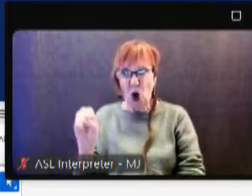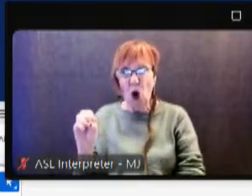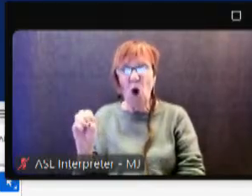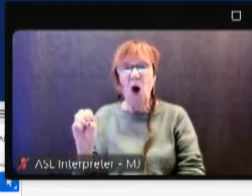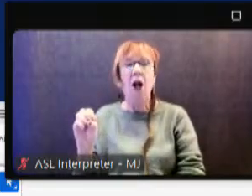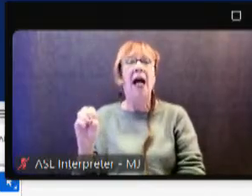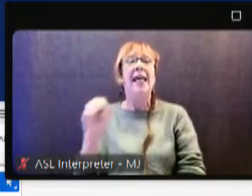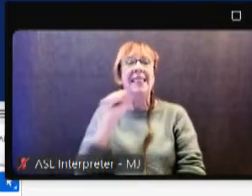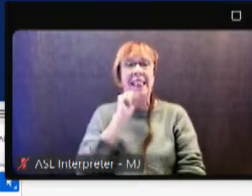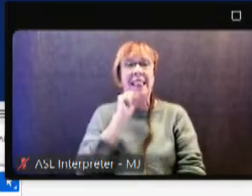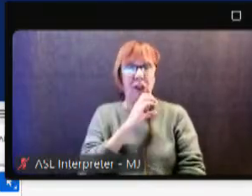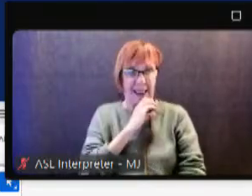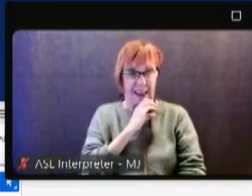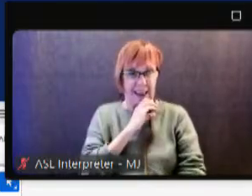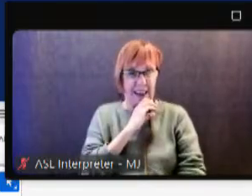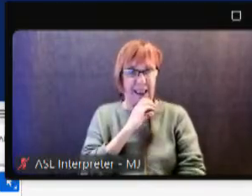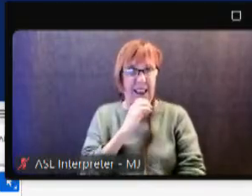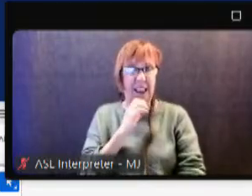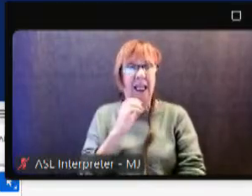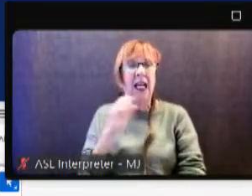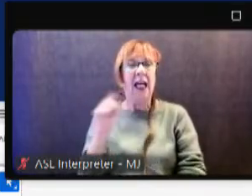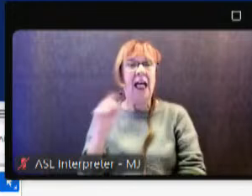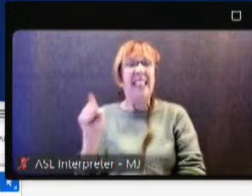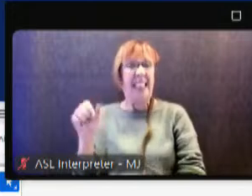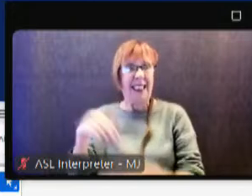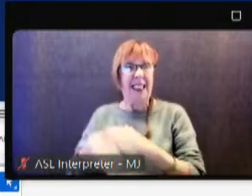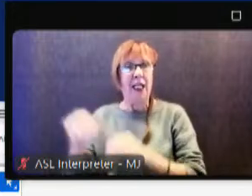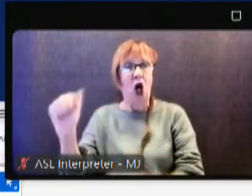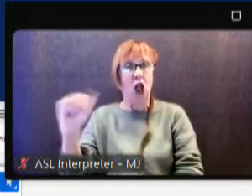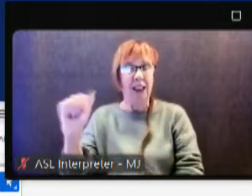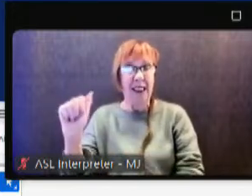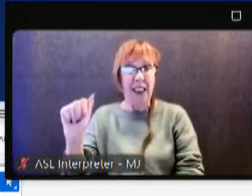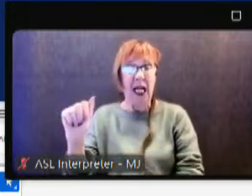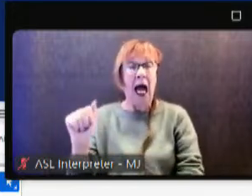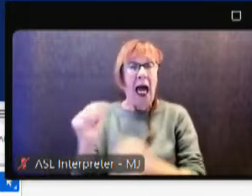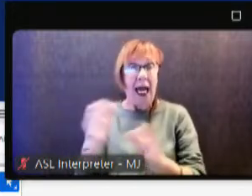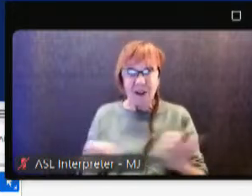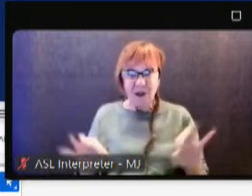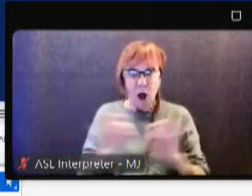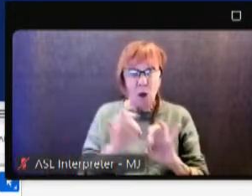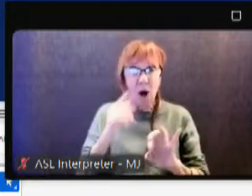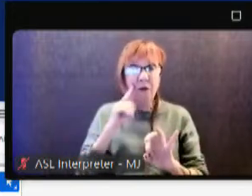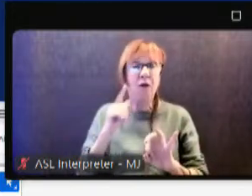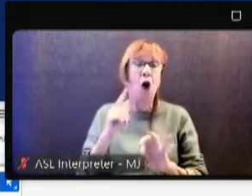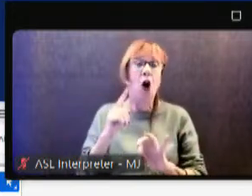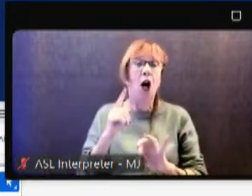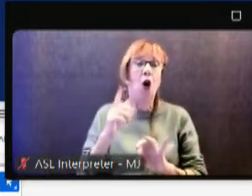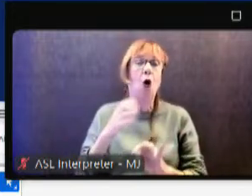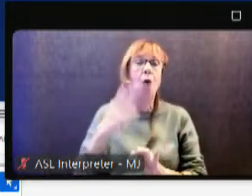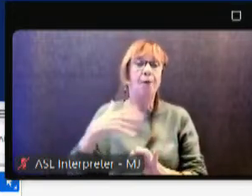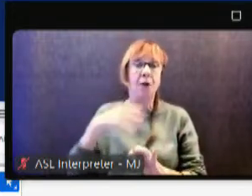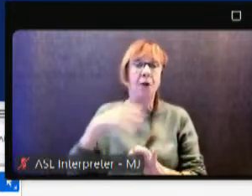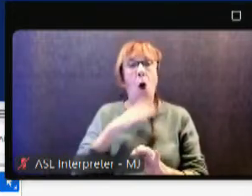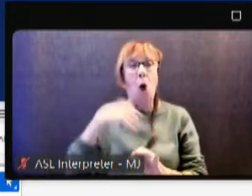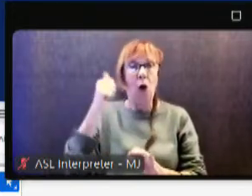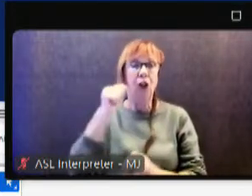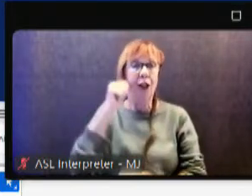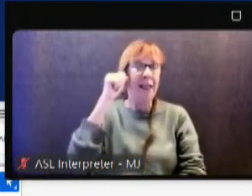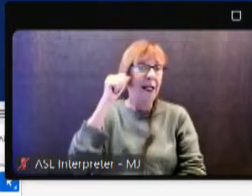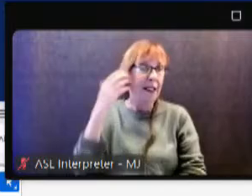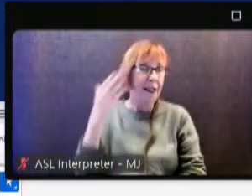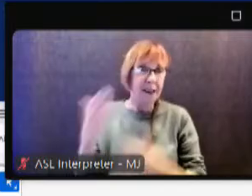This workshop is especially important and valuable to older adults who may have been impacted by the Eaton